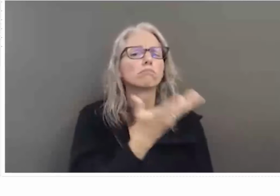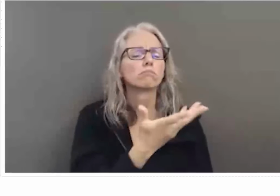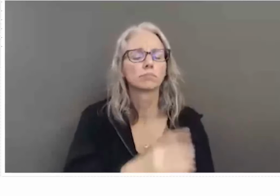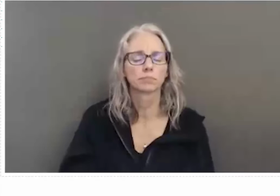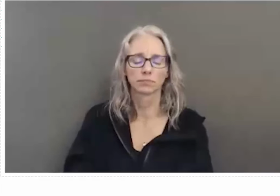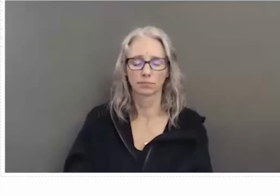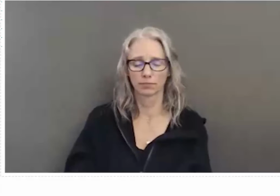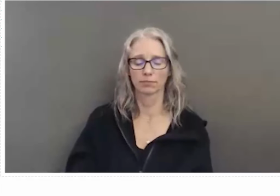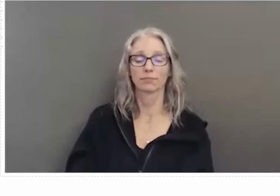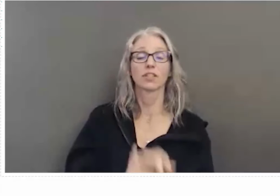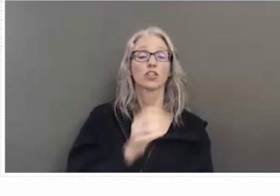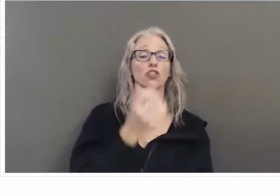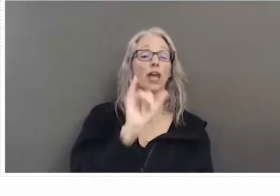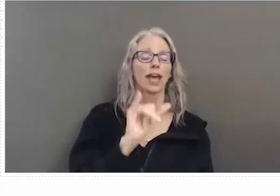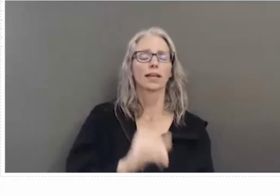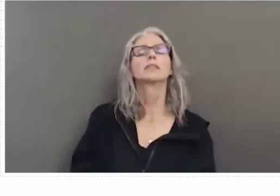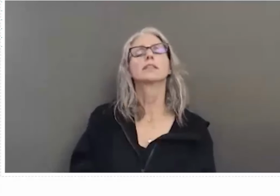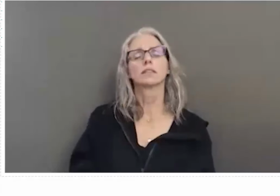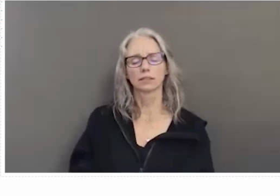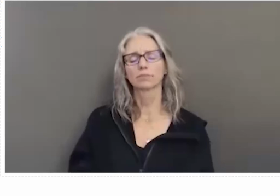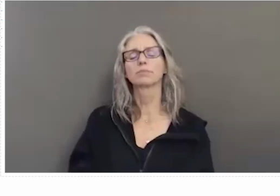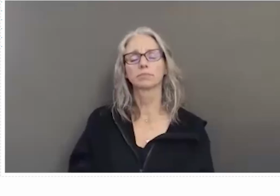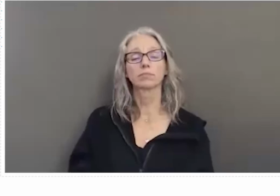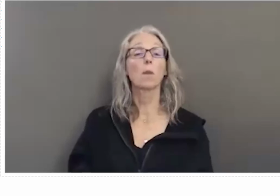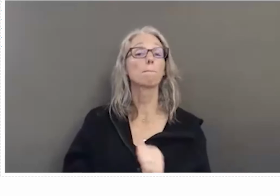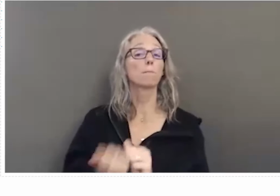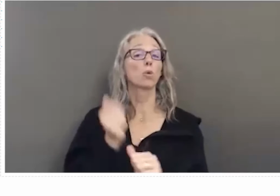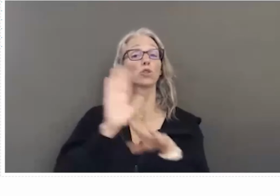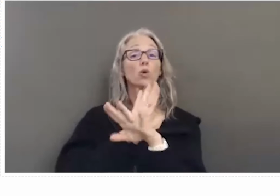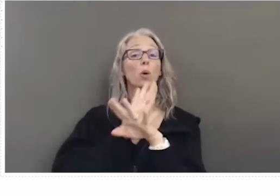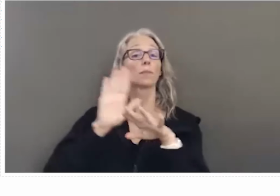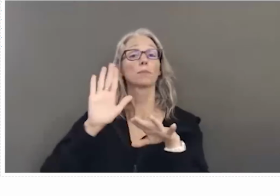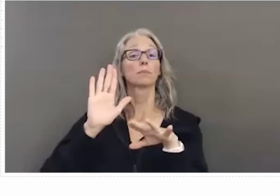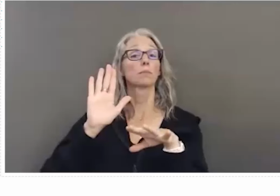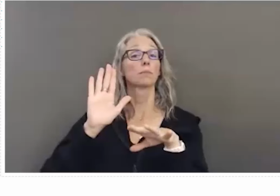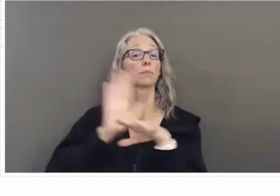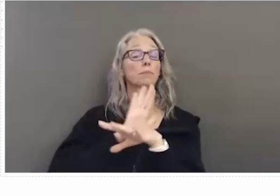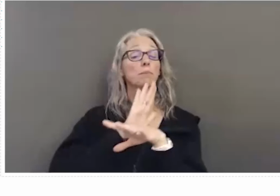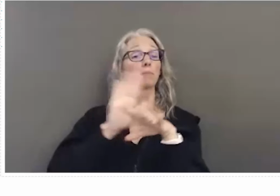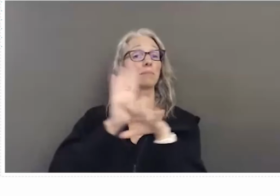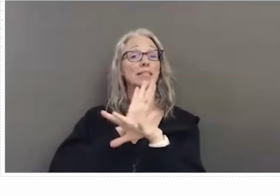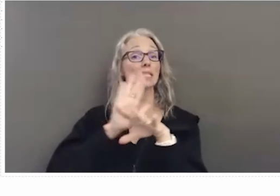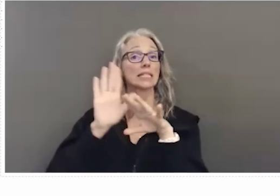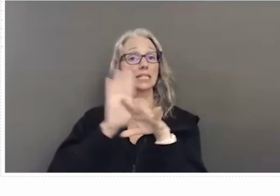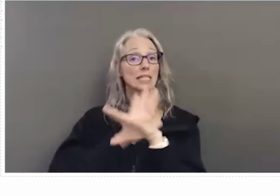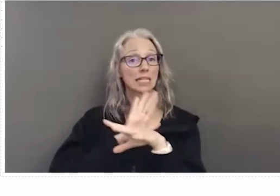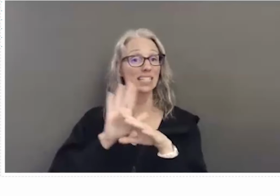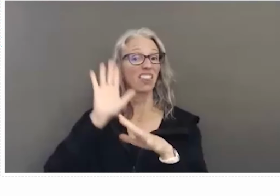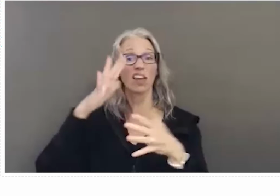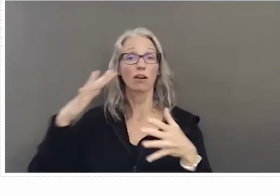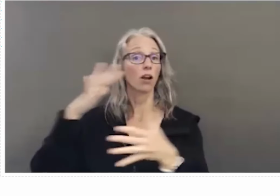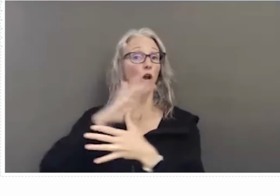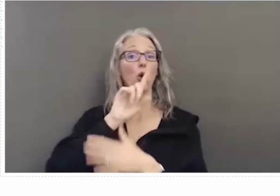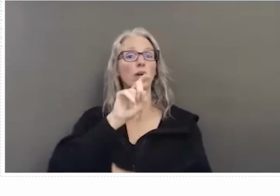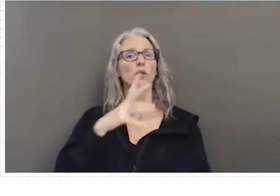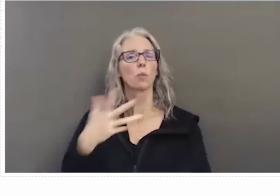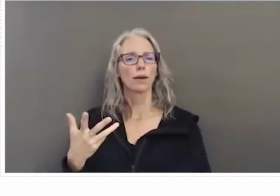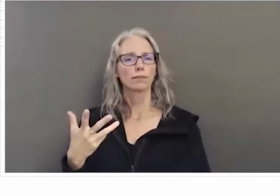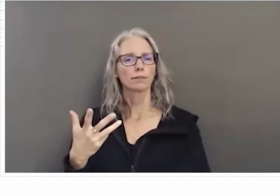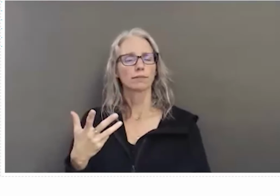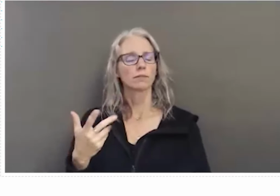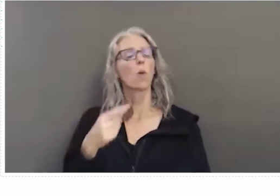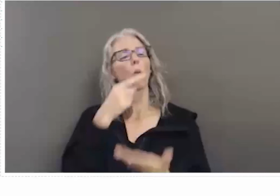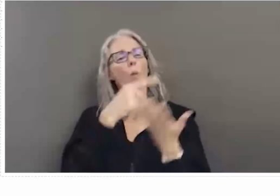basic question is actually, what will this partnership be able to solve for us? So I'll give you an example. We worked